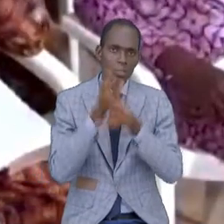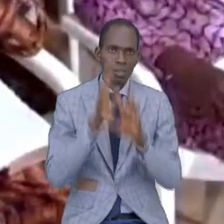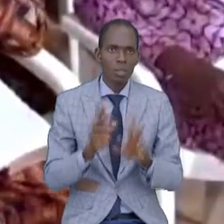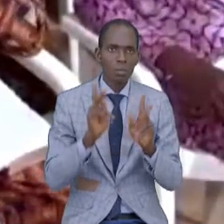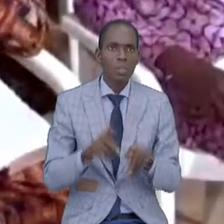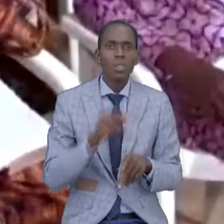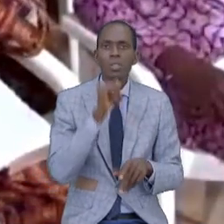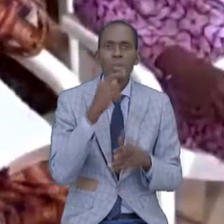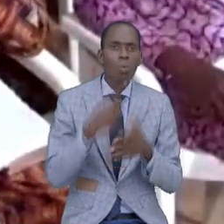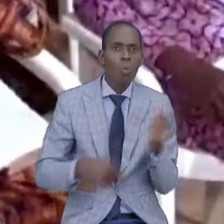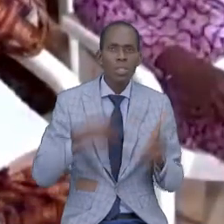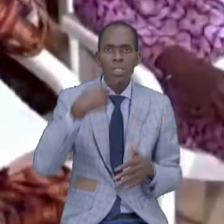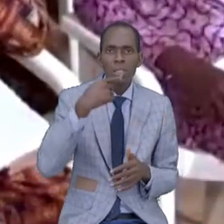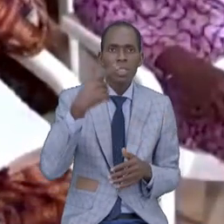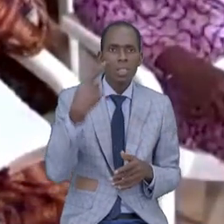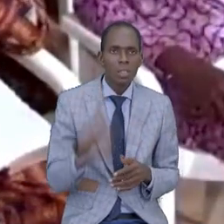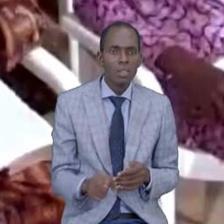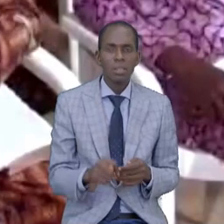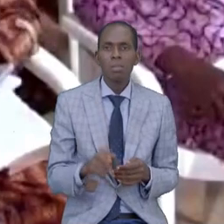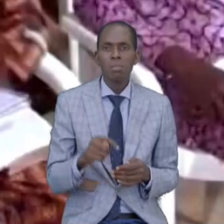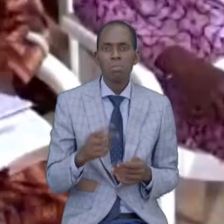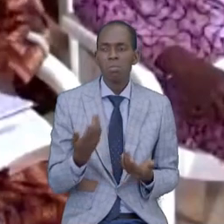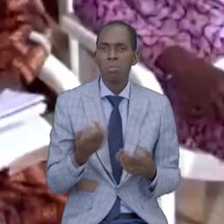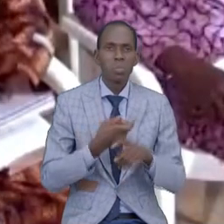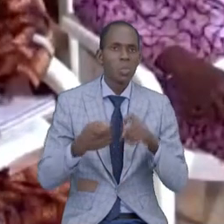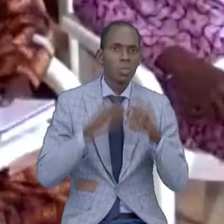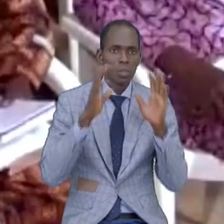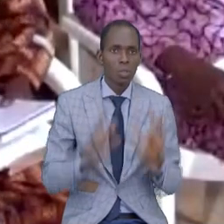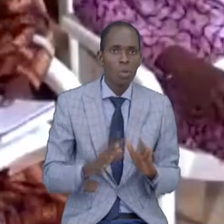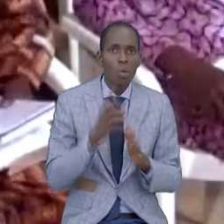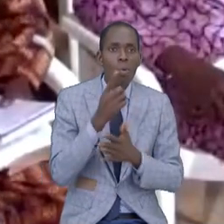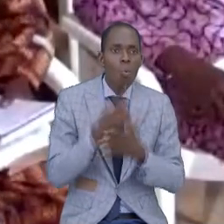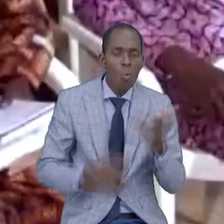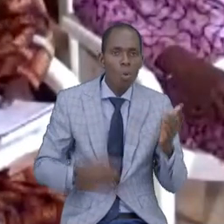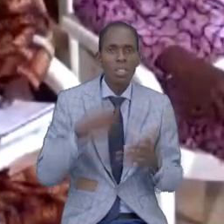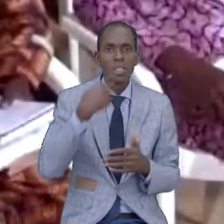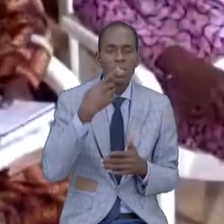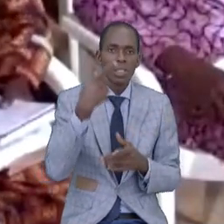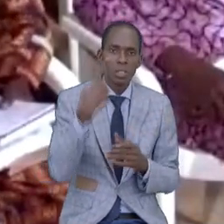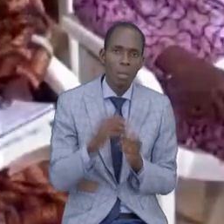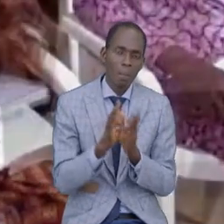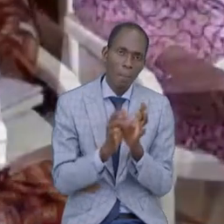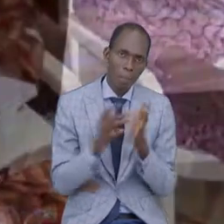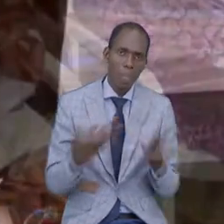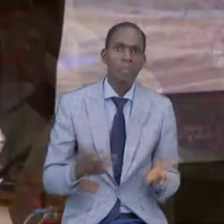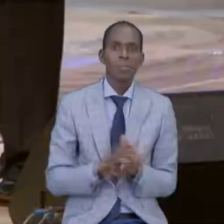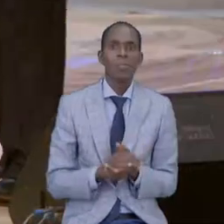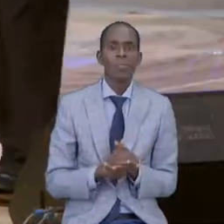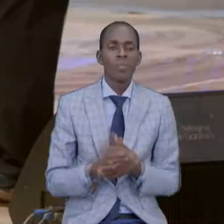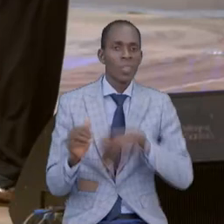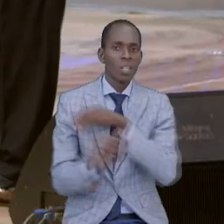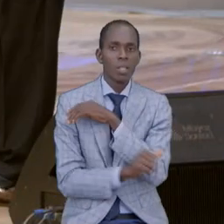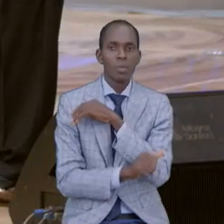what says your persecutors, what says the scriptures. Abraham